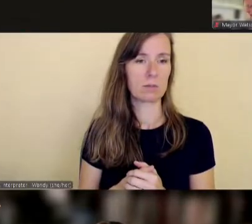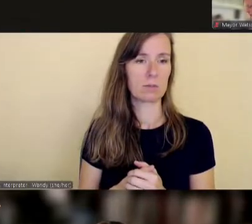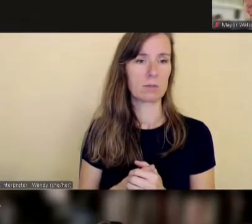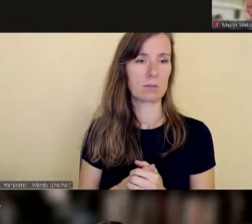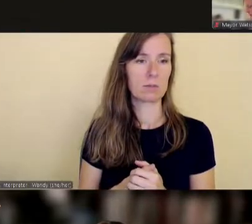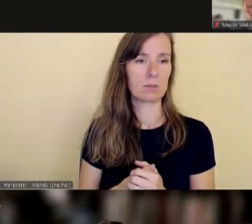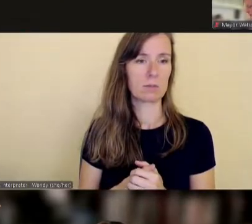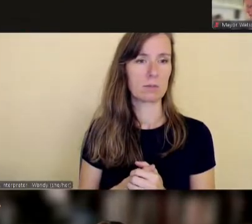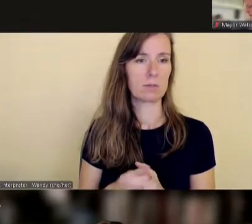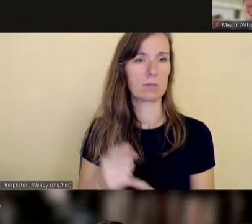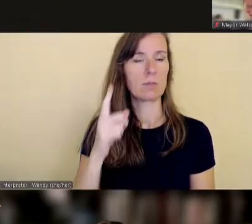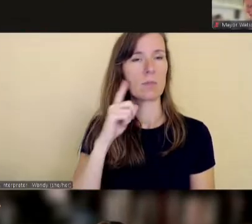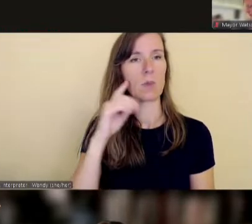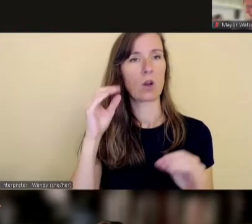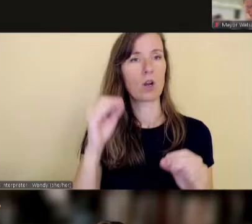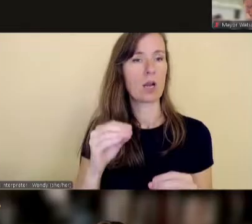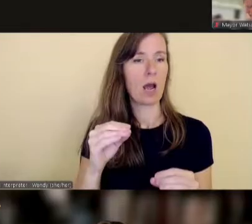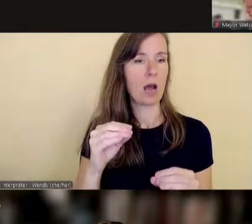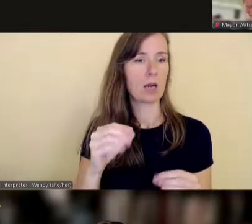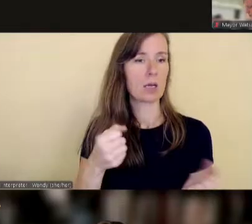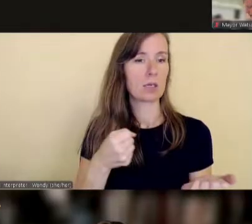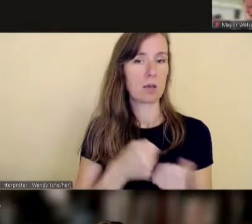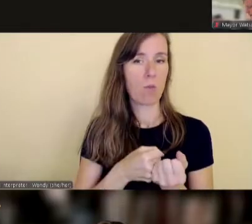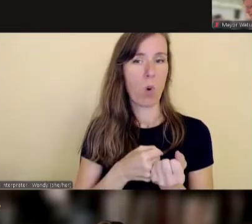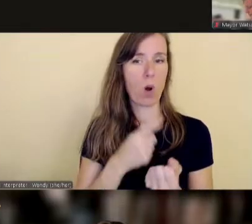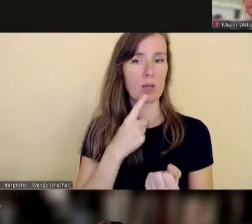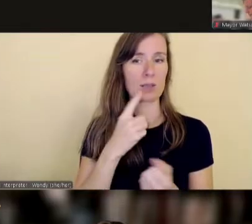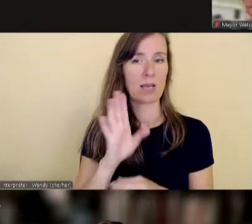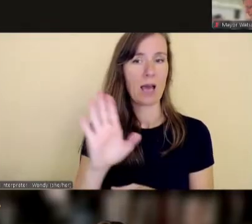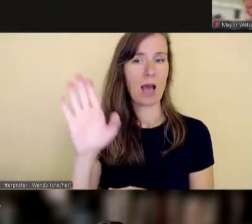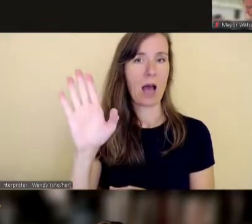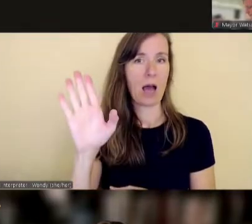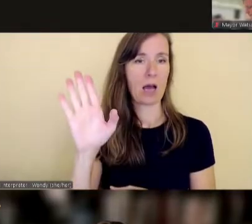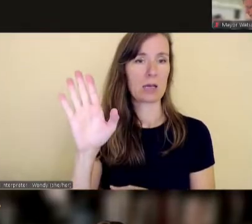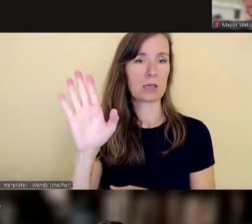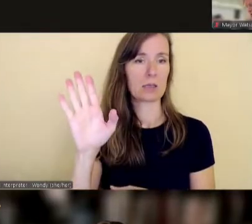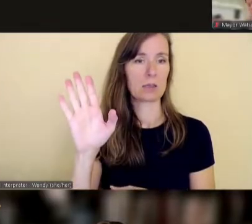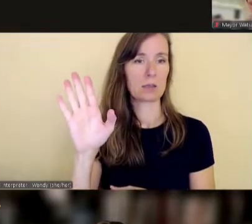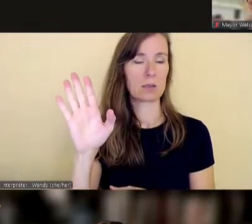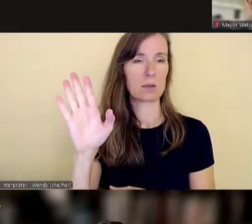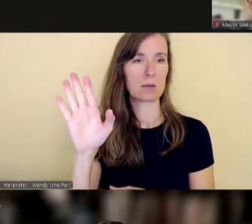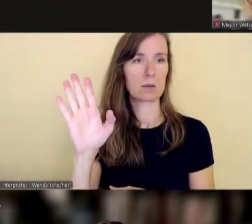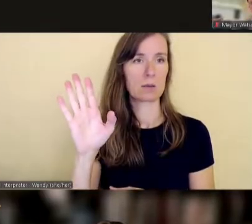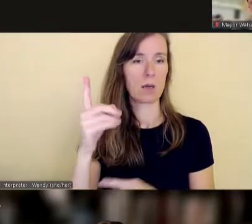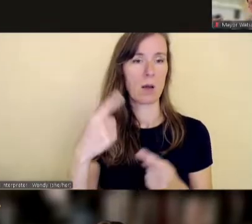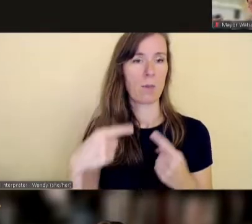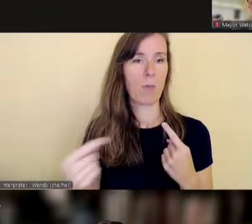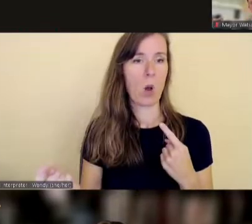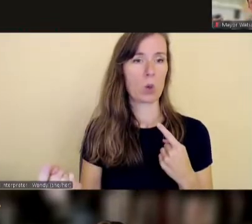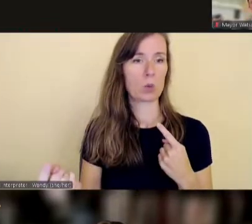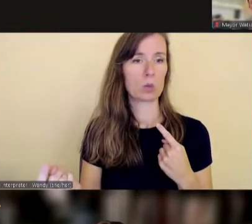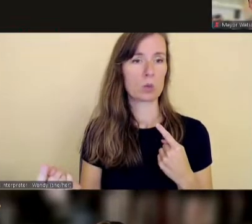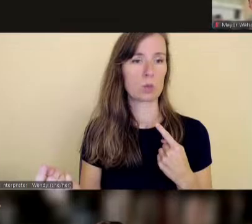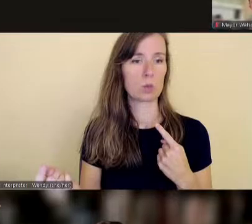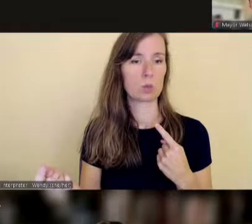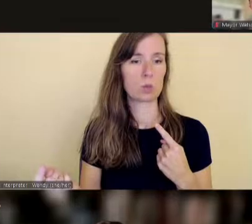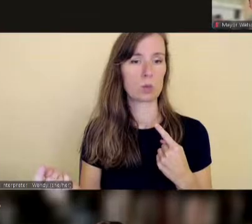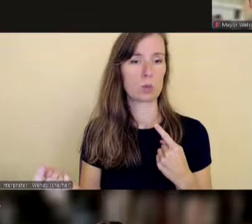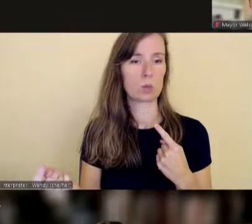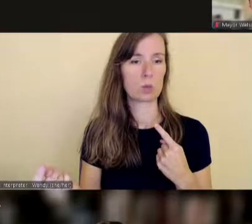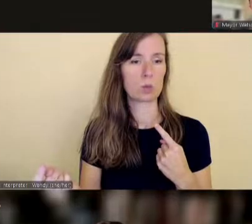Hearing none, all those in favor of the motion say aye. Aye. All those opposed? Oh,